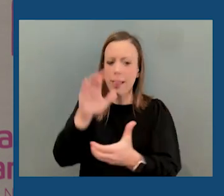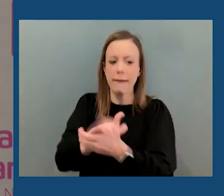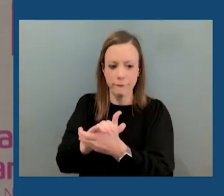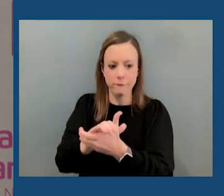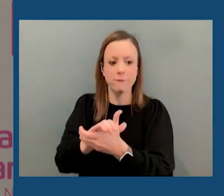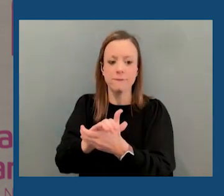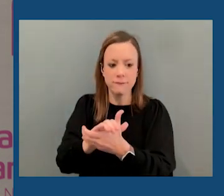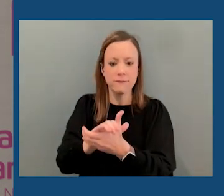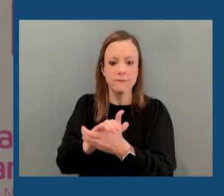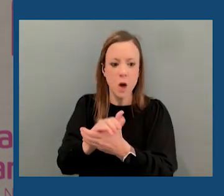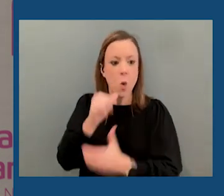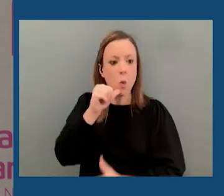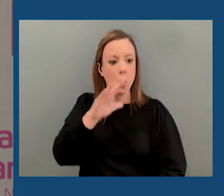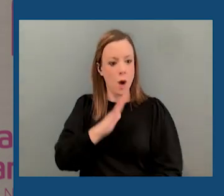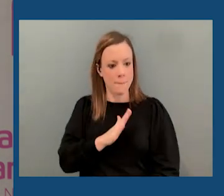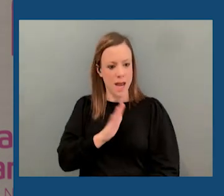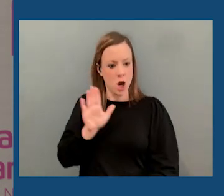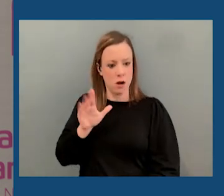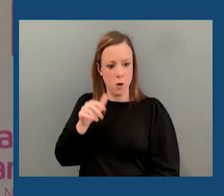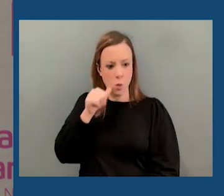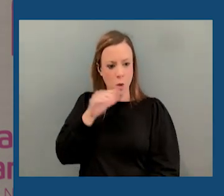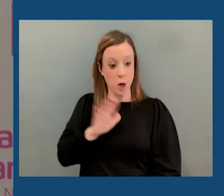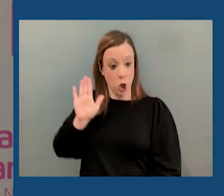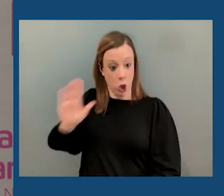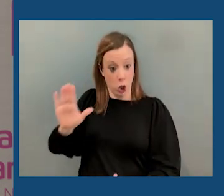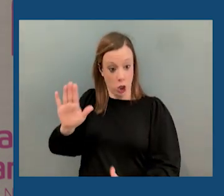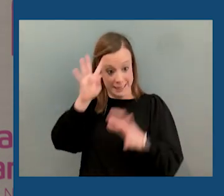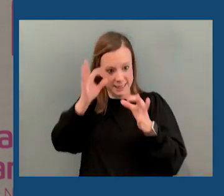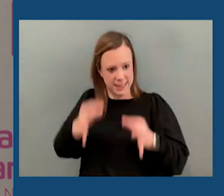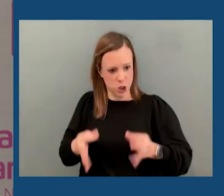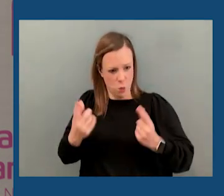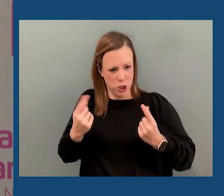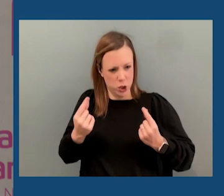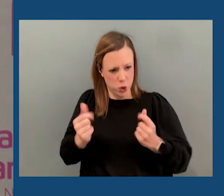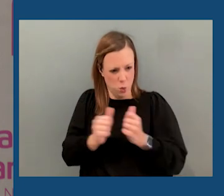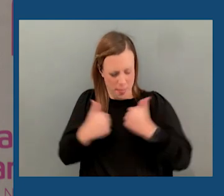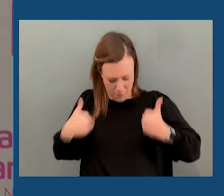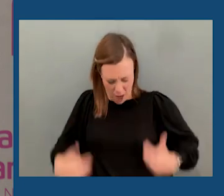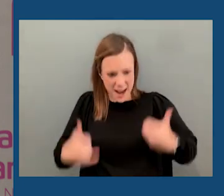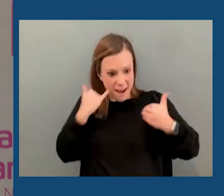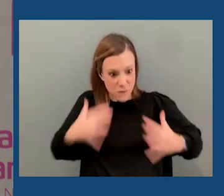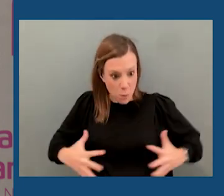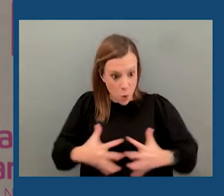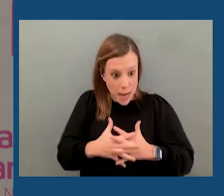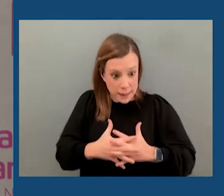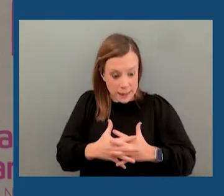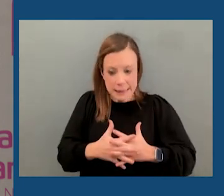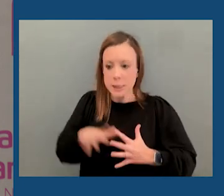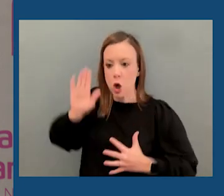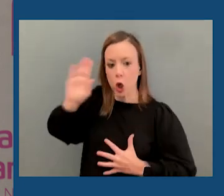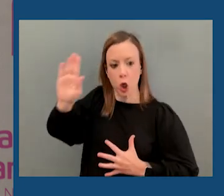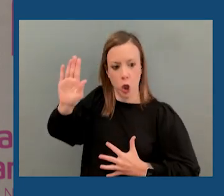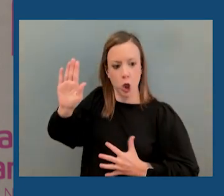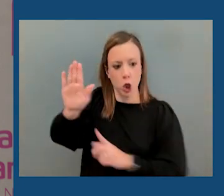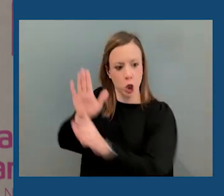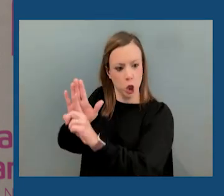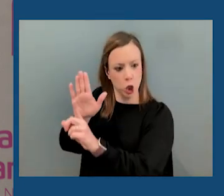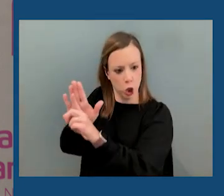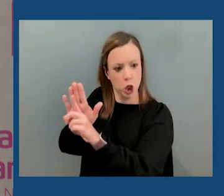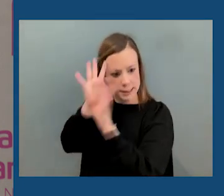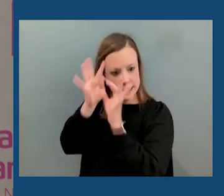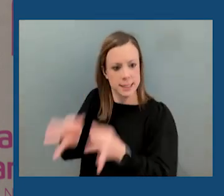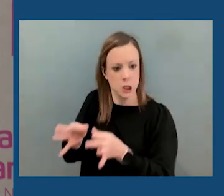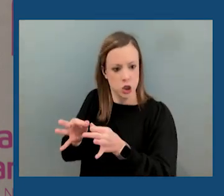woman's choice what to do with her body is always up to her and her doctor. And I think there's no stronger message that we can